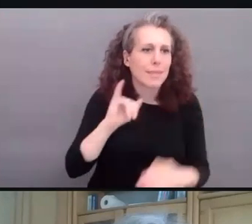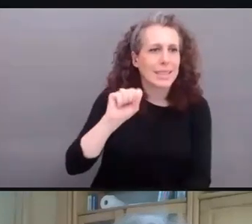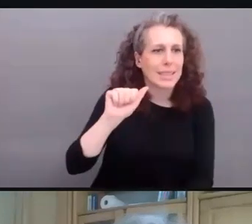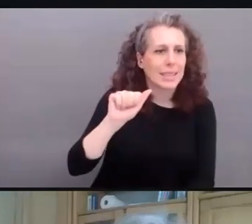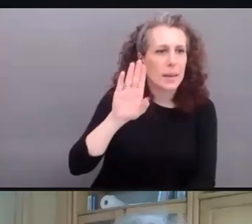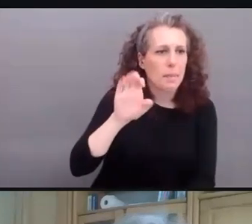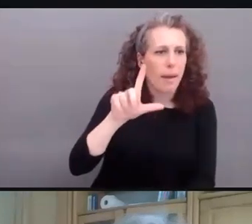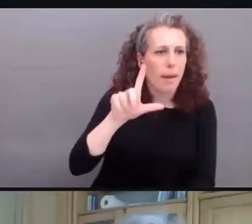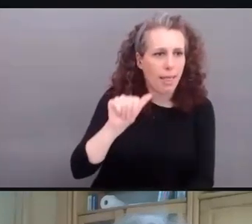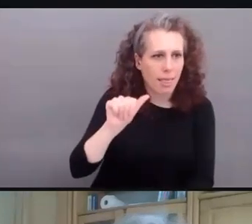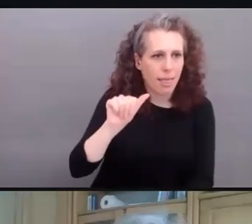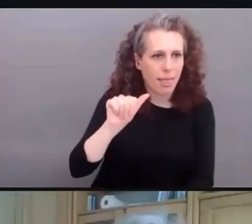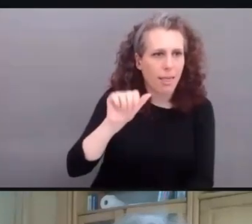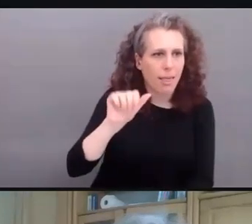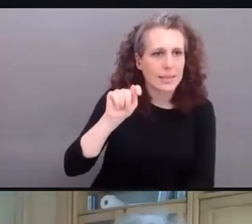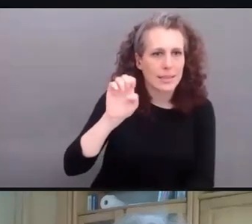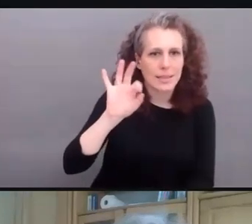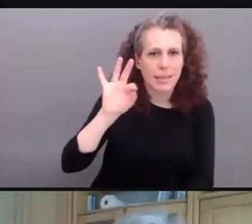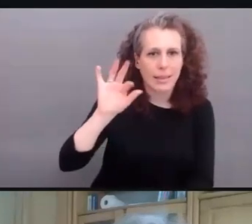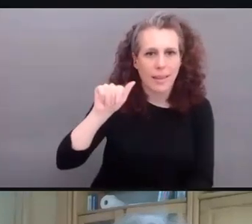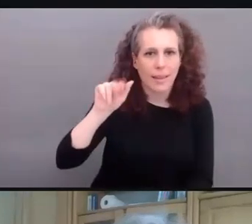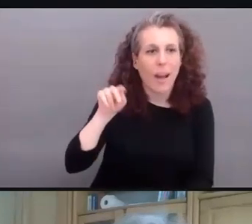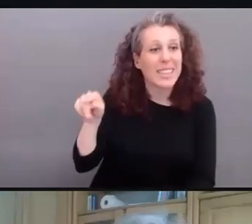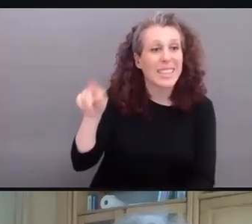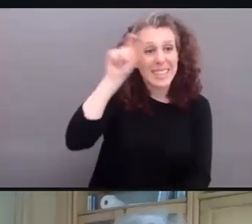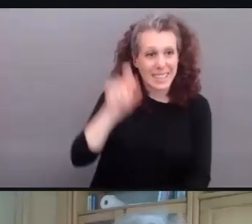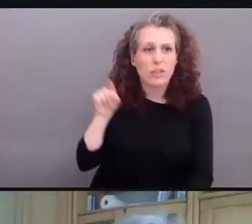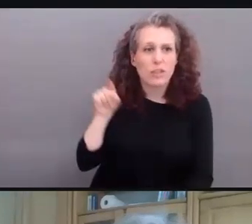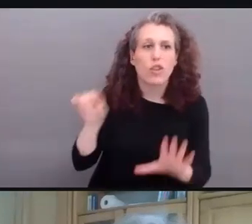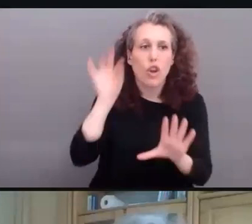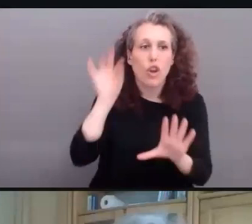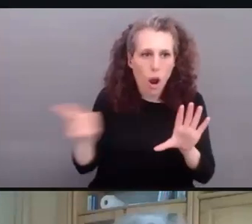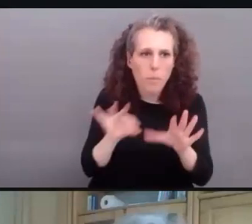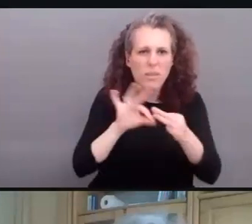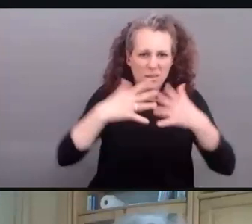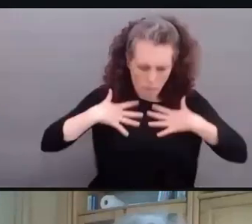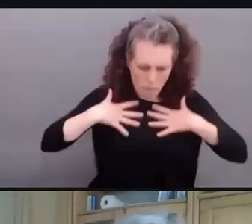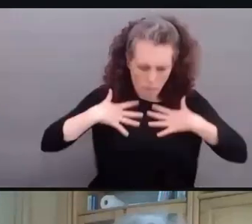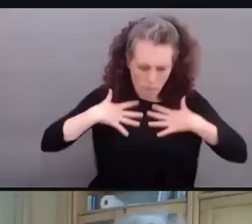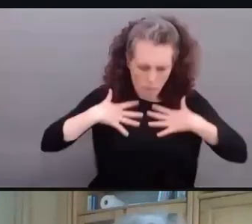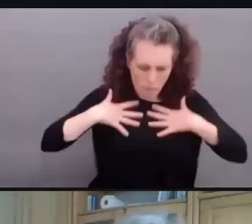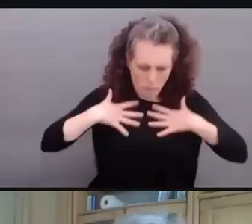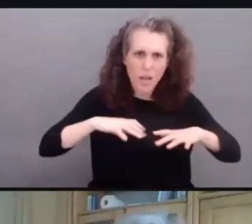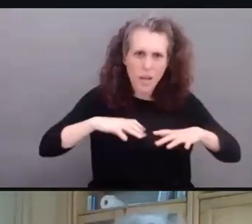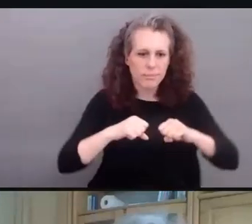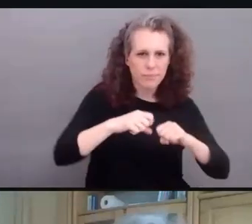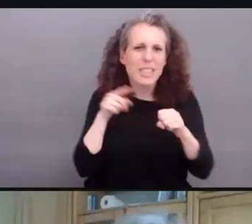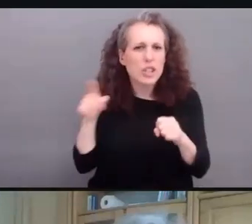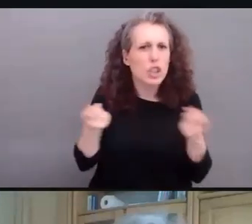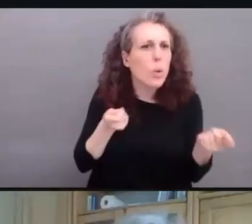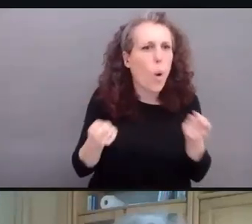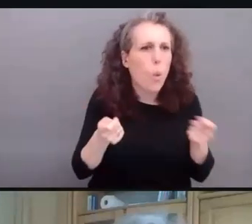from Italy. She's also an architect and ergonomist and dealing at the moment a lot with the